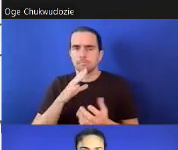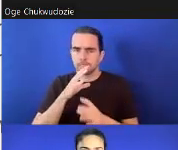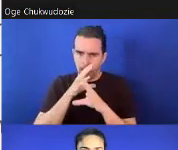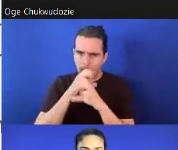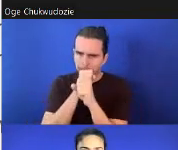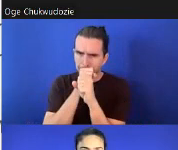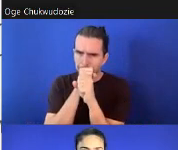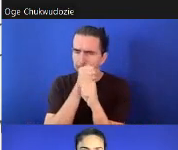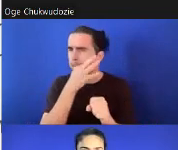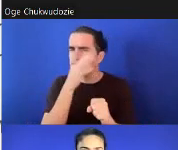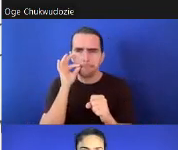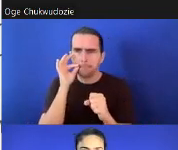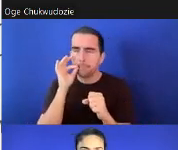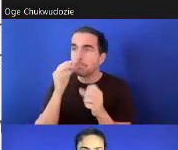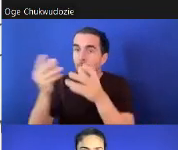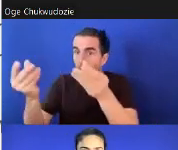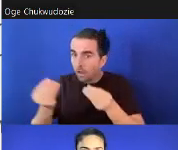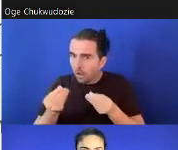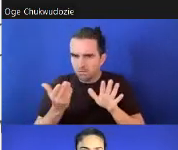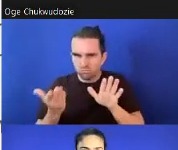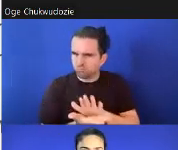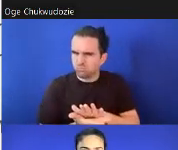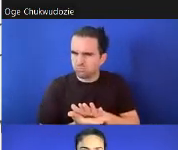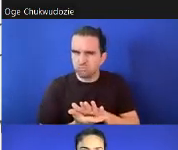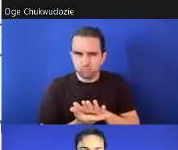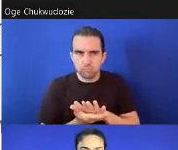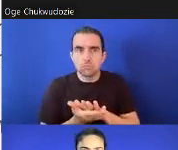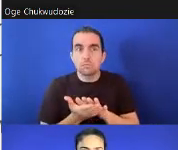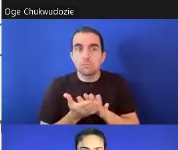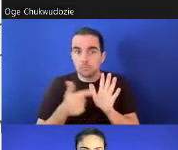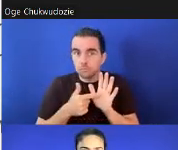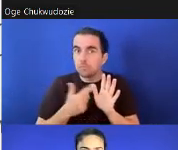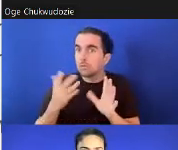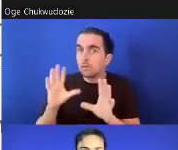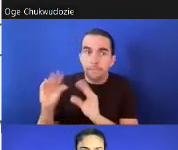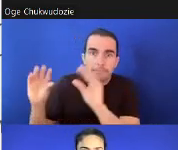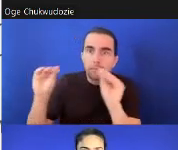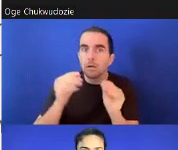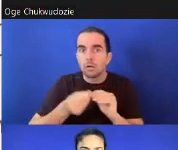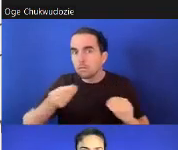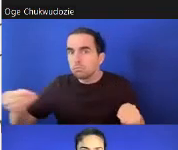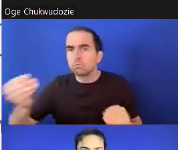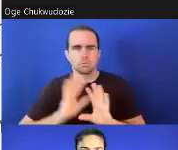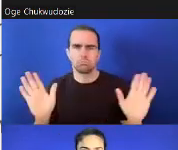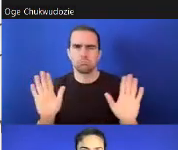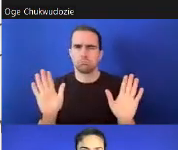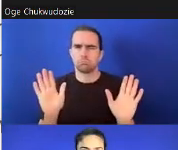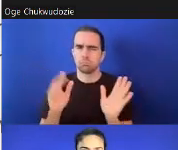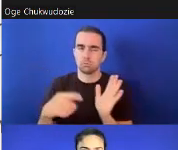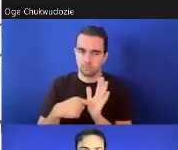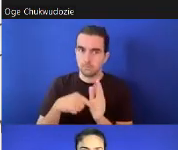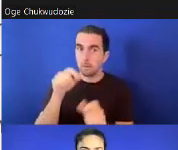he or she has raised. The person who is documenting or handling this feedback also must treat such feedback